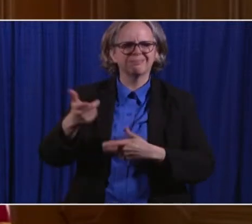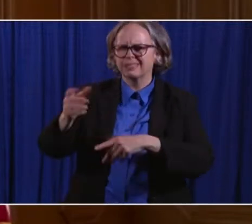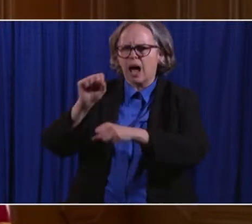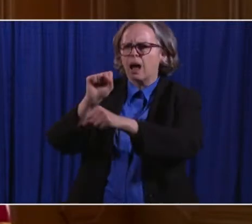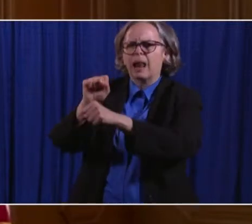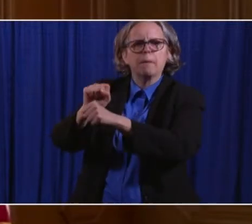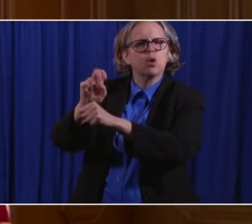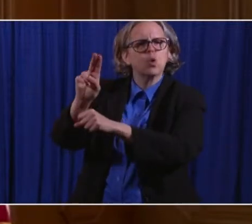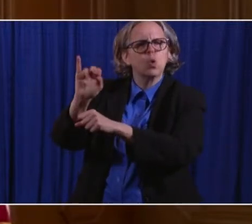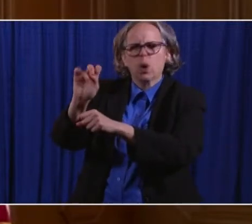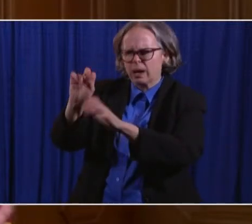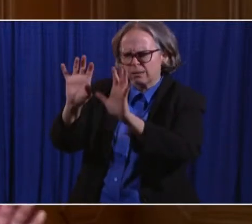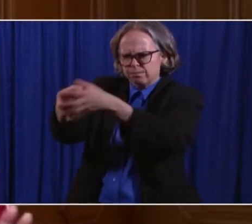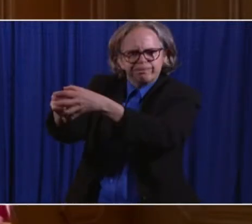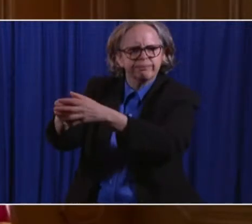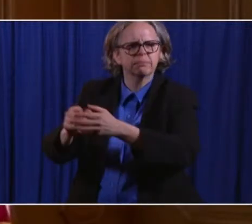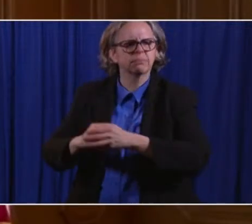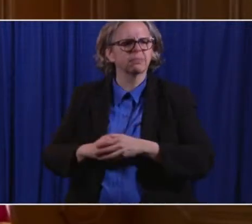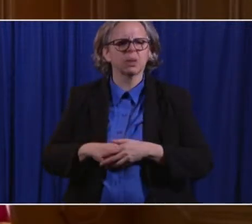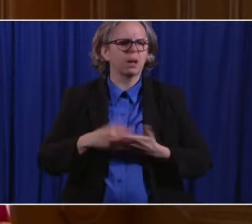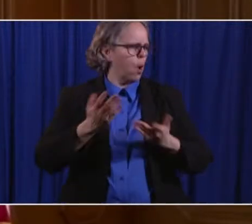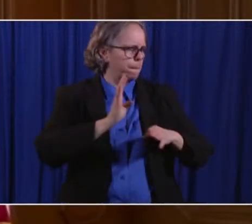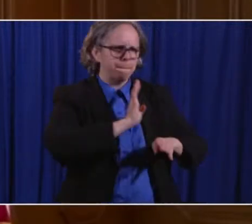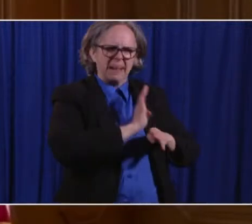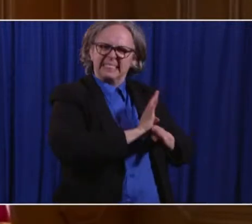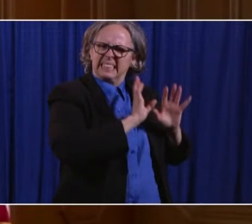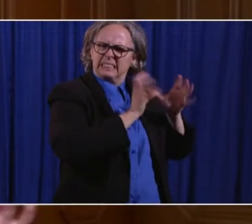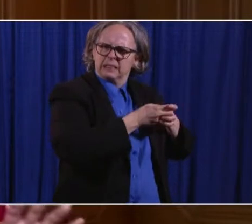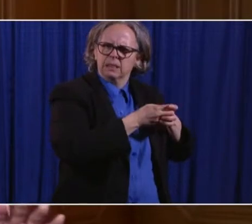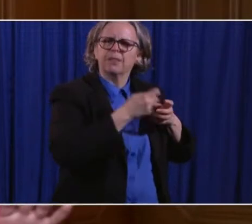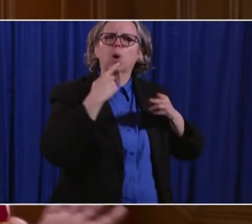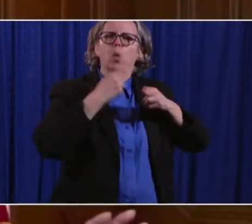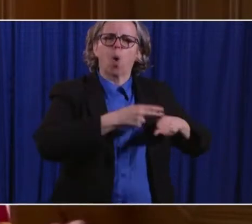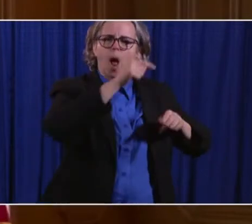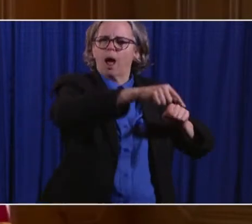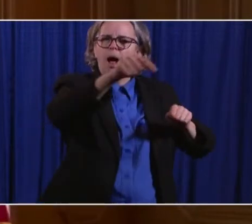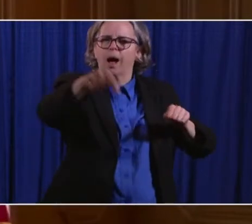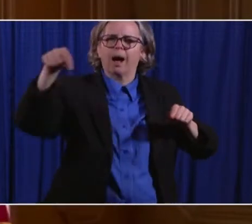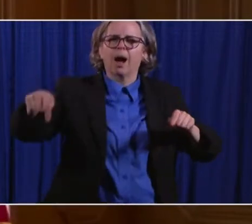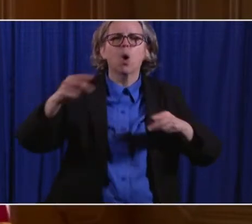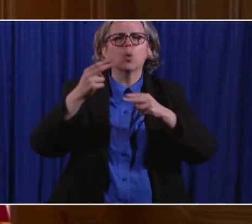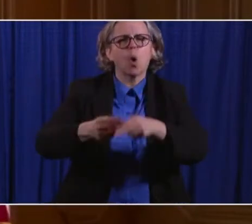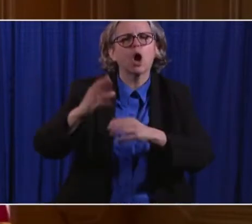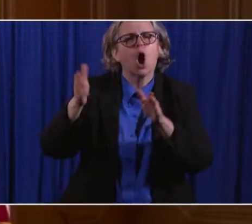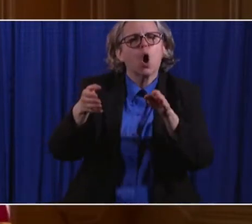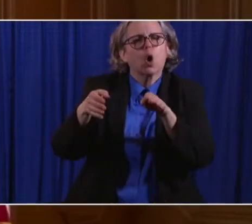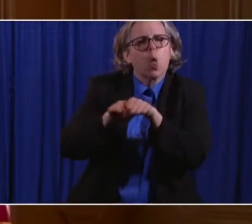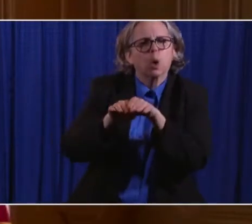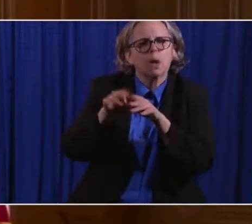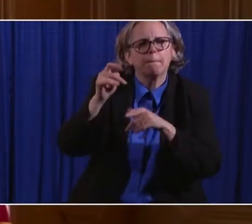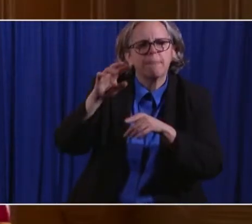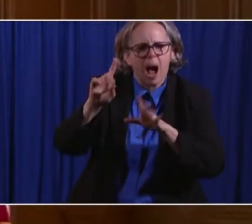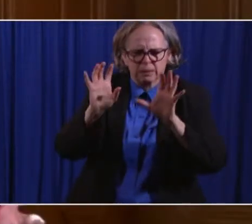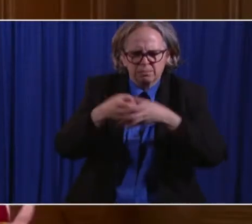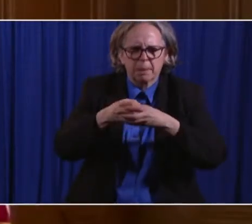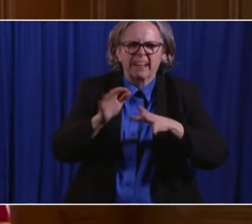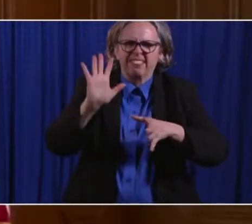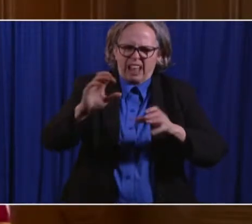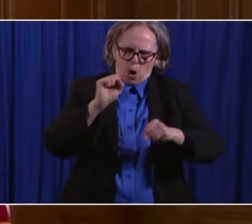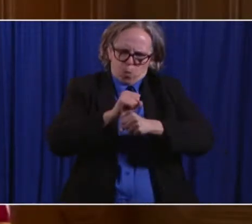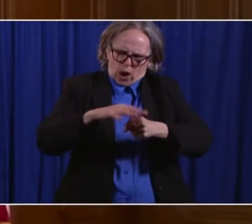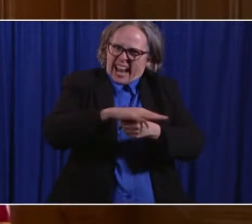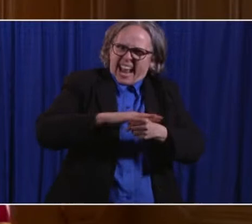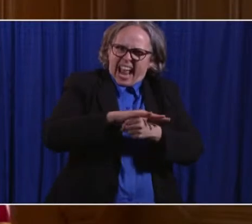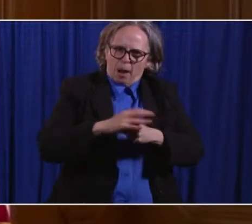who wants to vaccinate their members in one location or two or three locations, depending on if it's a company that has maybe different